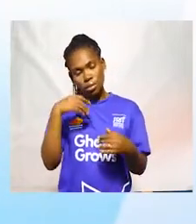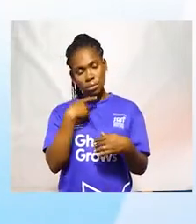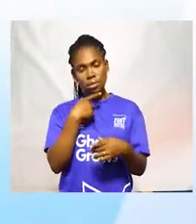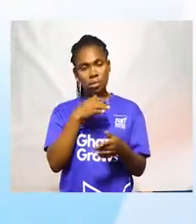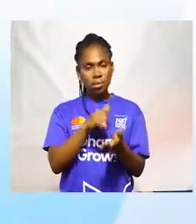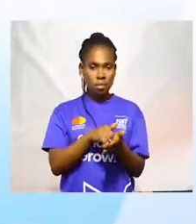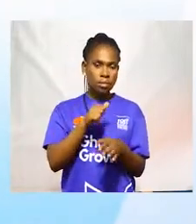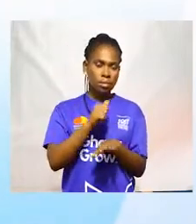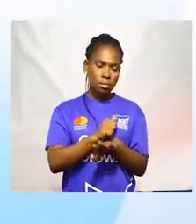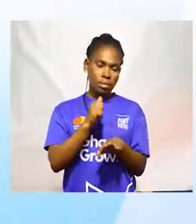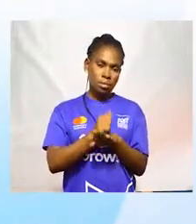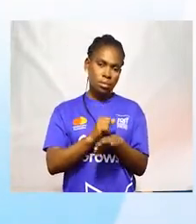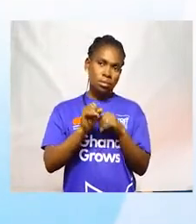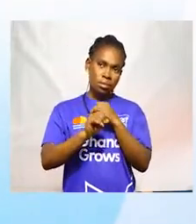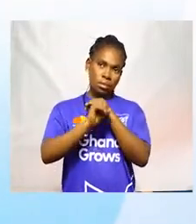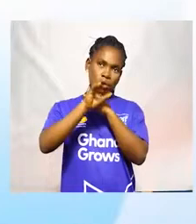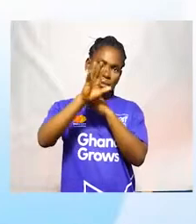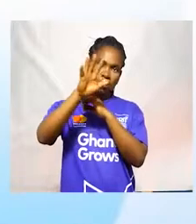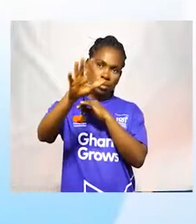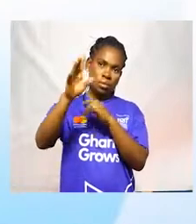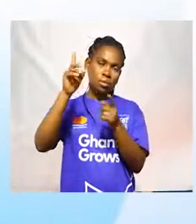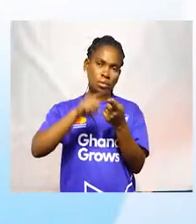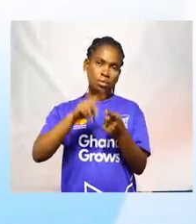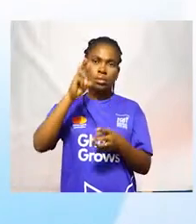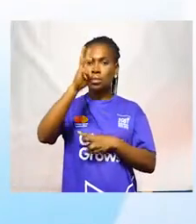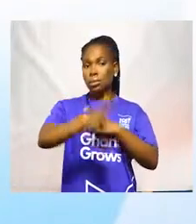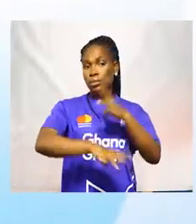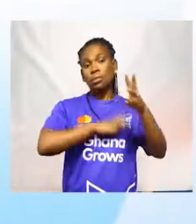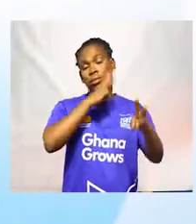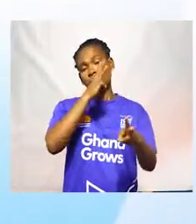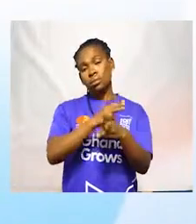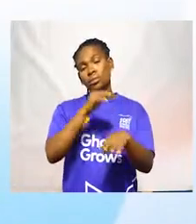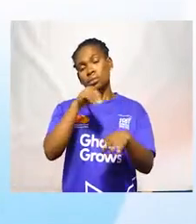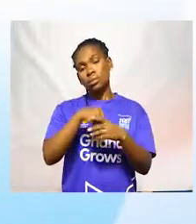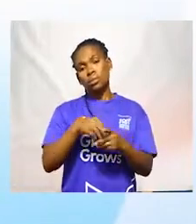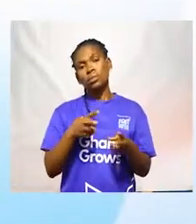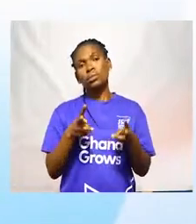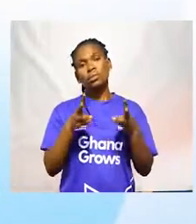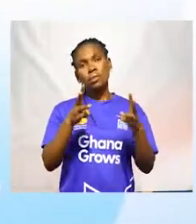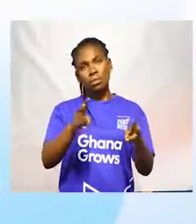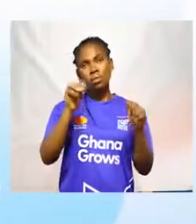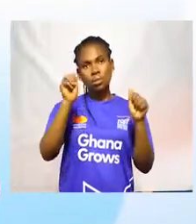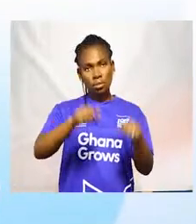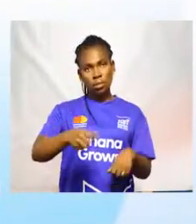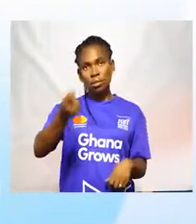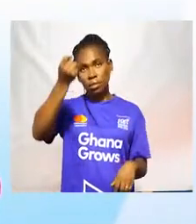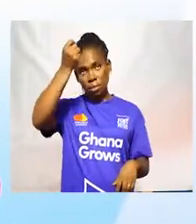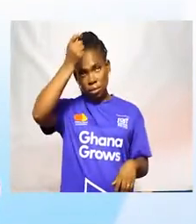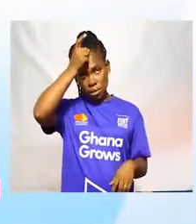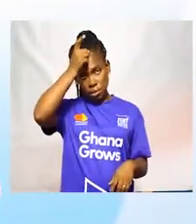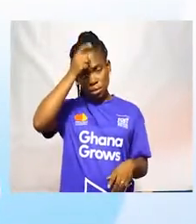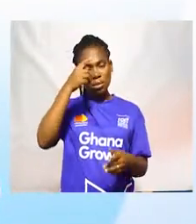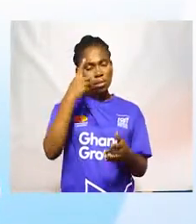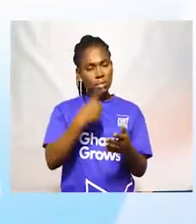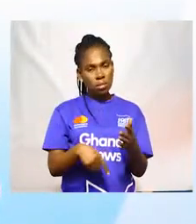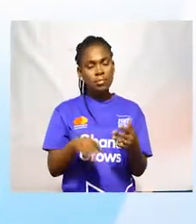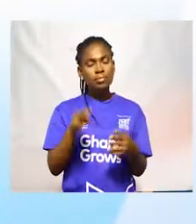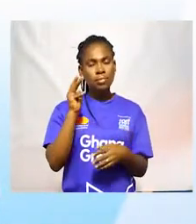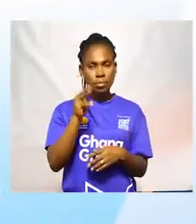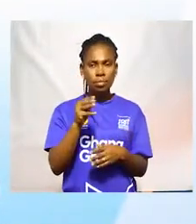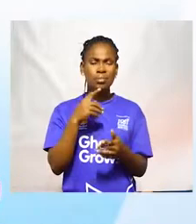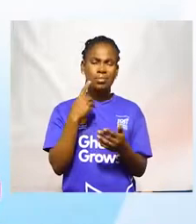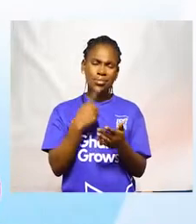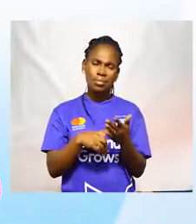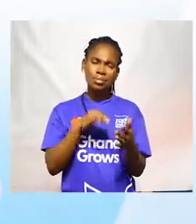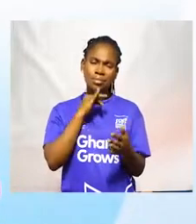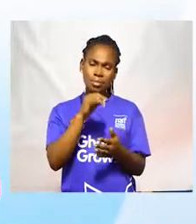minister, and then projecting it to the world in a way that they can consume it. His ministry was born. Yeah.